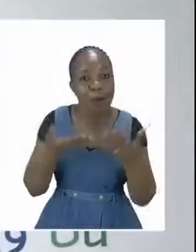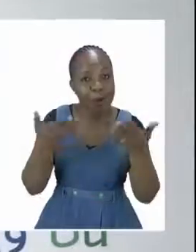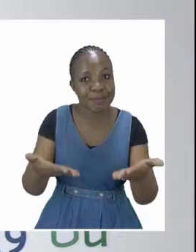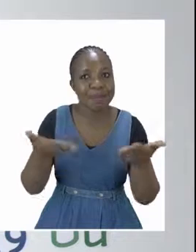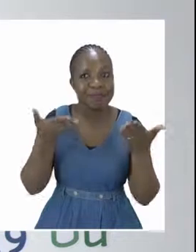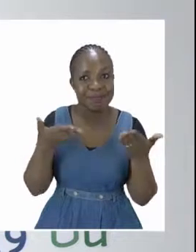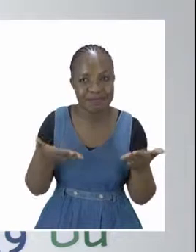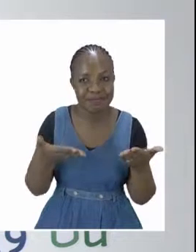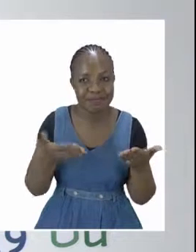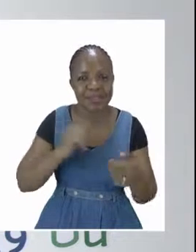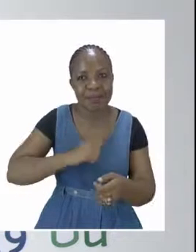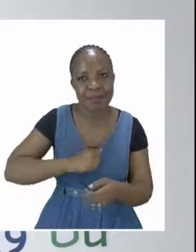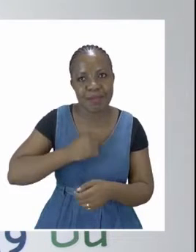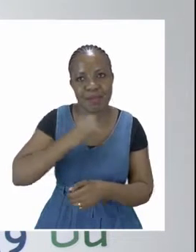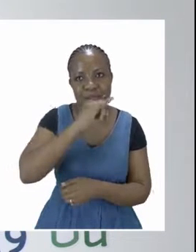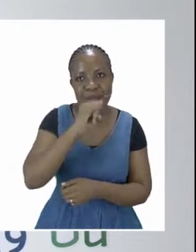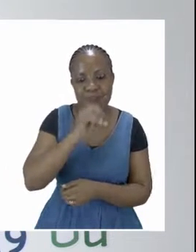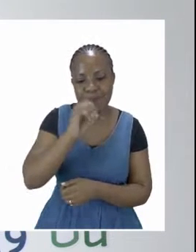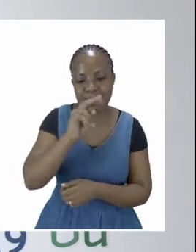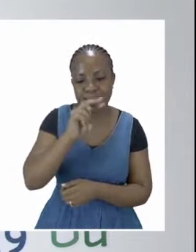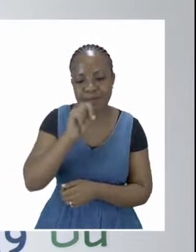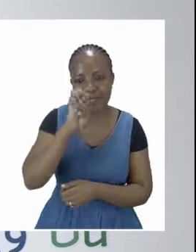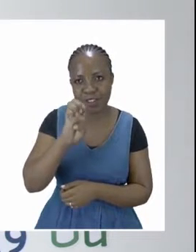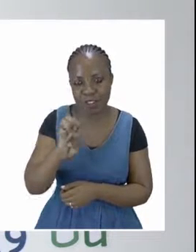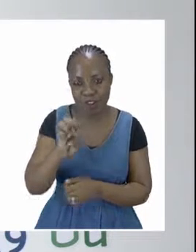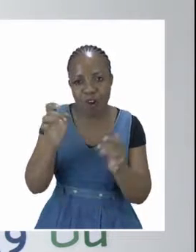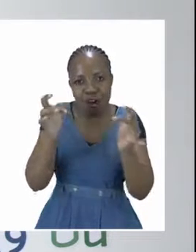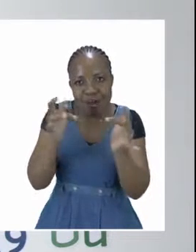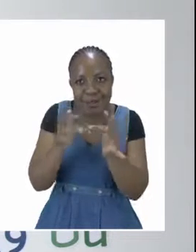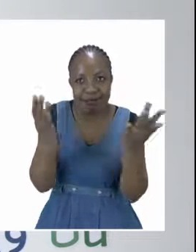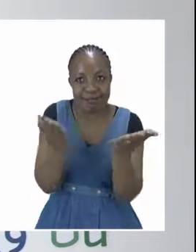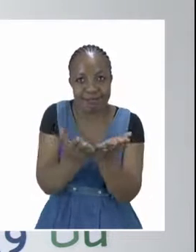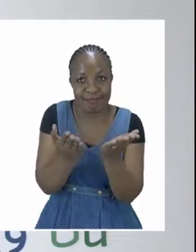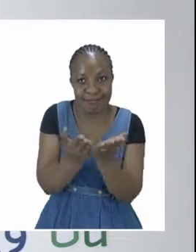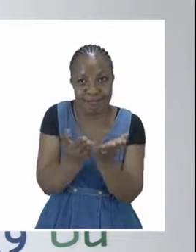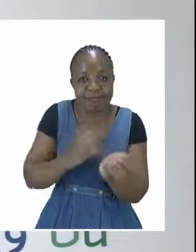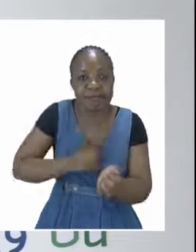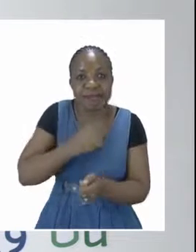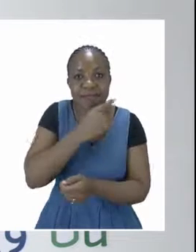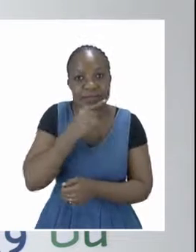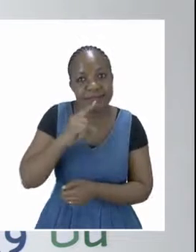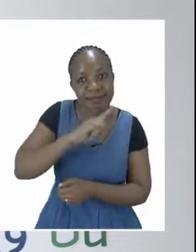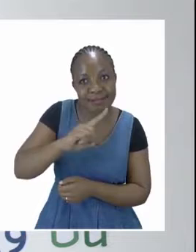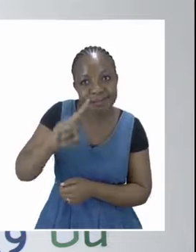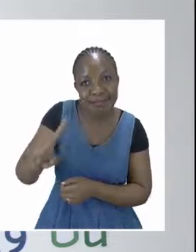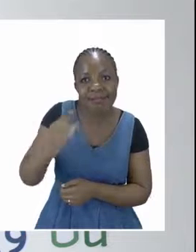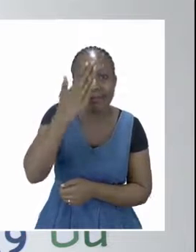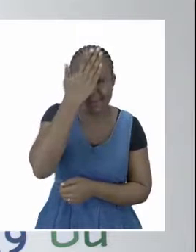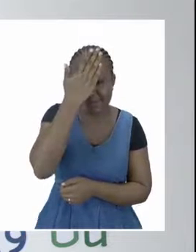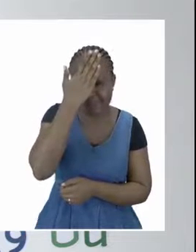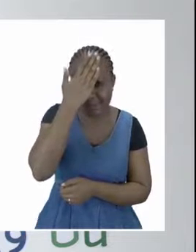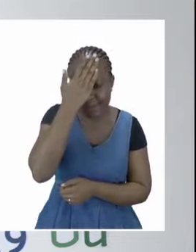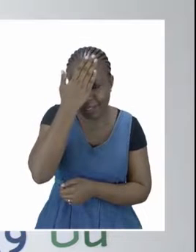Welcome to My Zone Online School. My name is Teacher Mutsa. Get your education